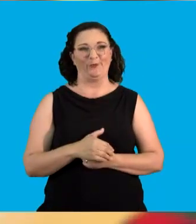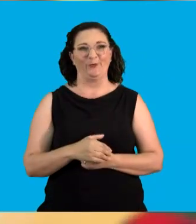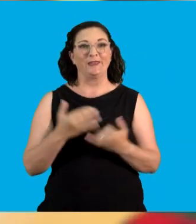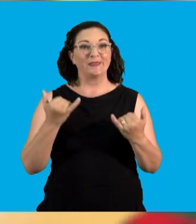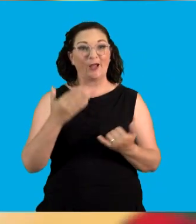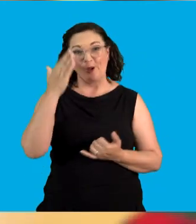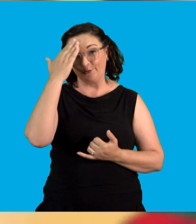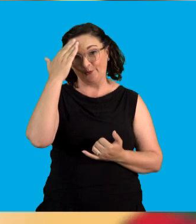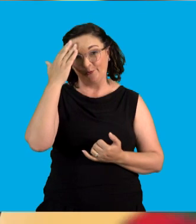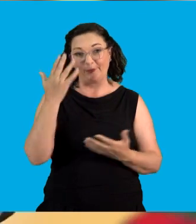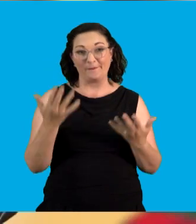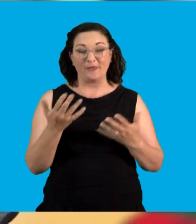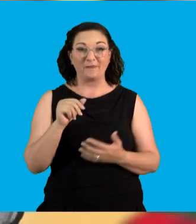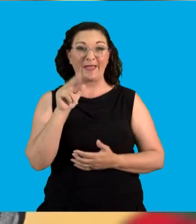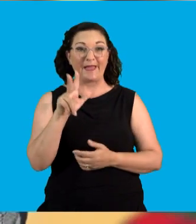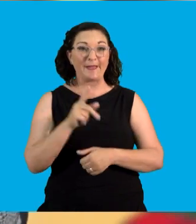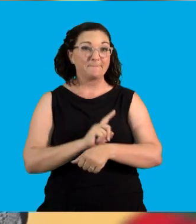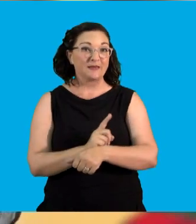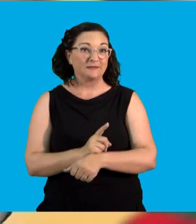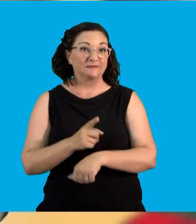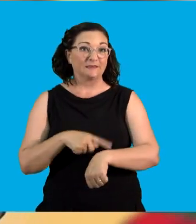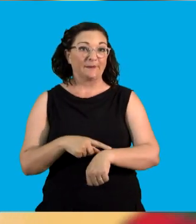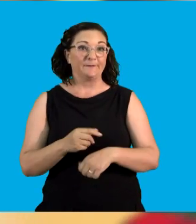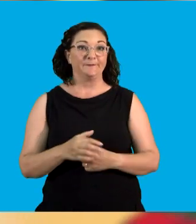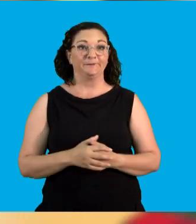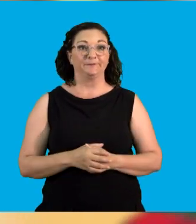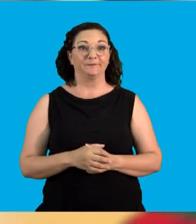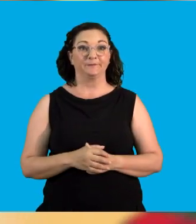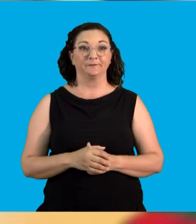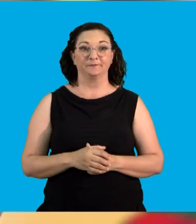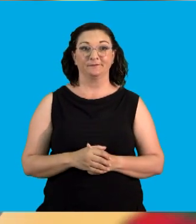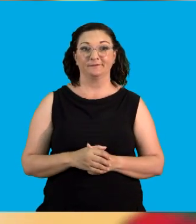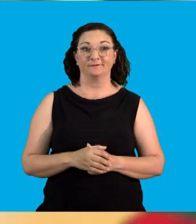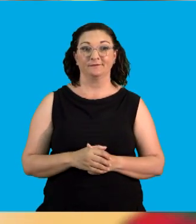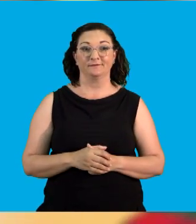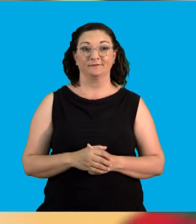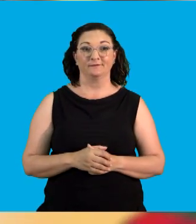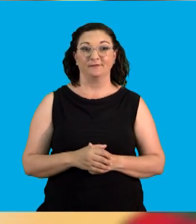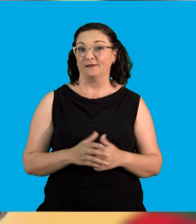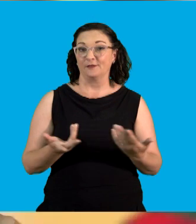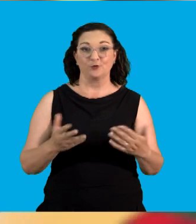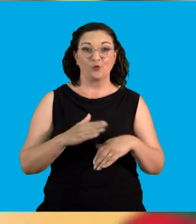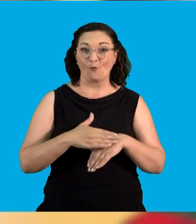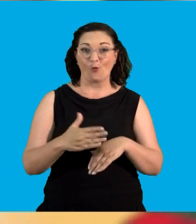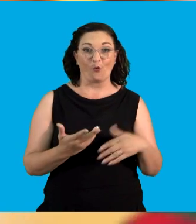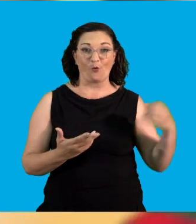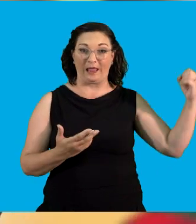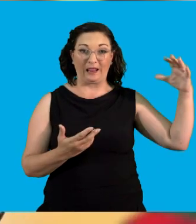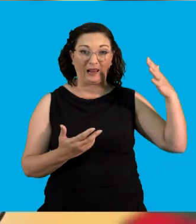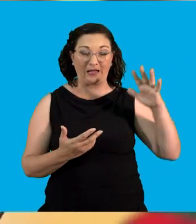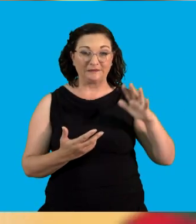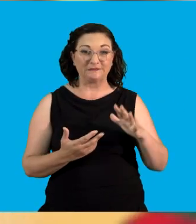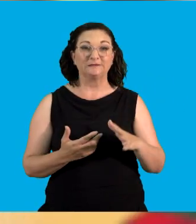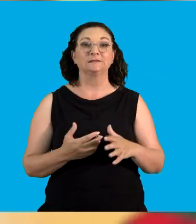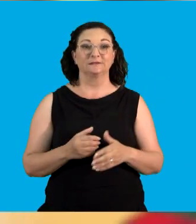that. Now that you know that it might take up to 8 minutes of the light to show that there is no light, there's no more light on